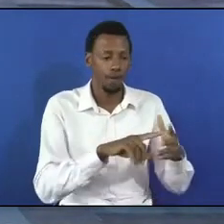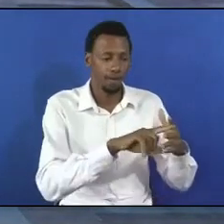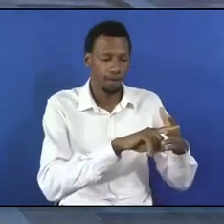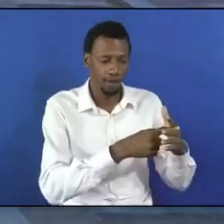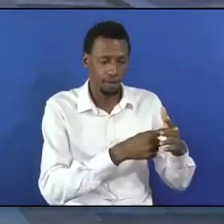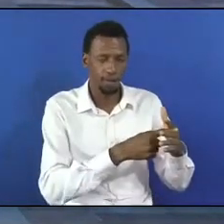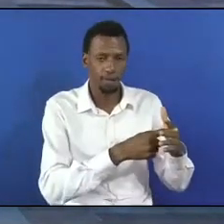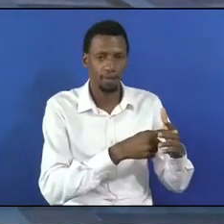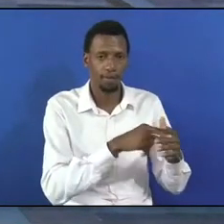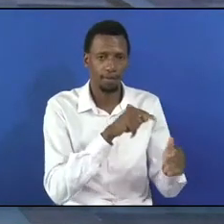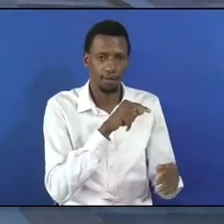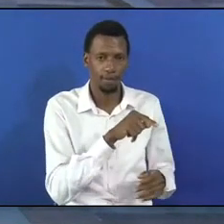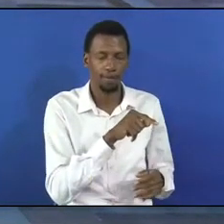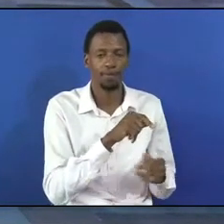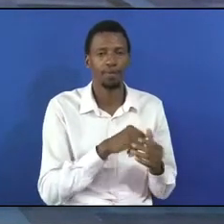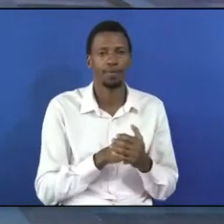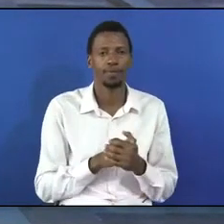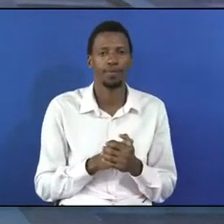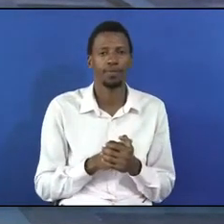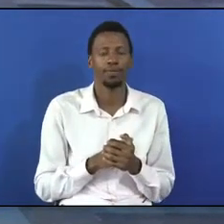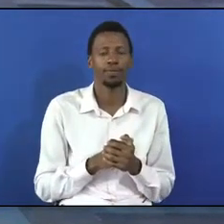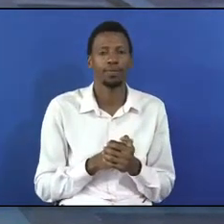Genesis